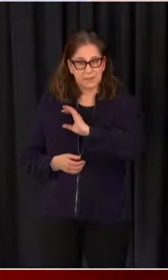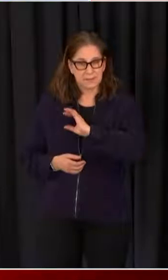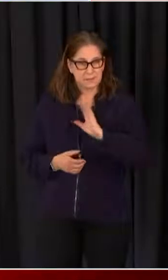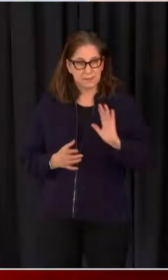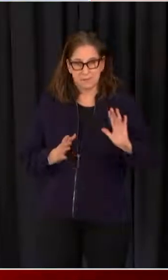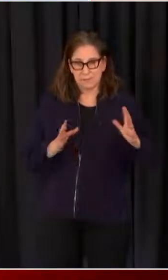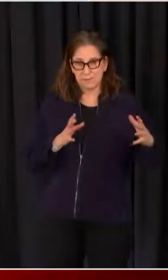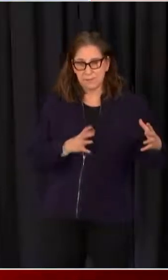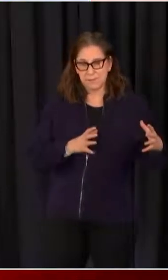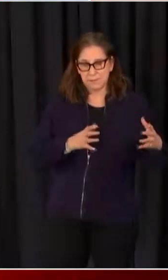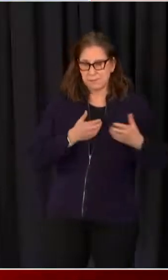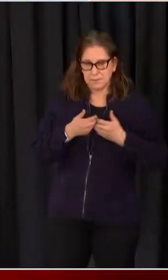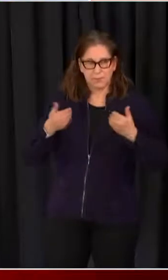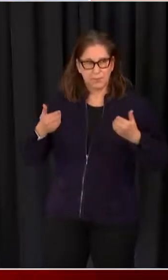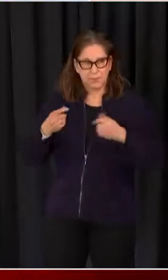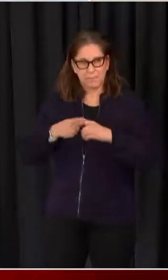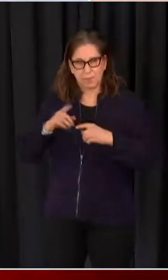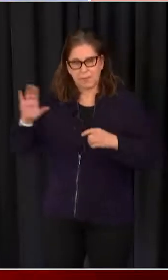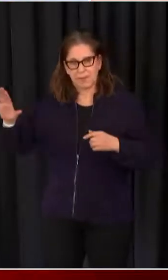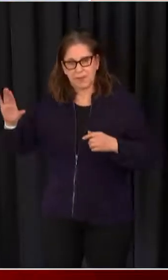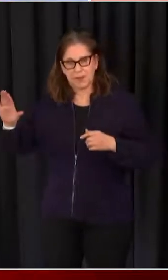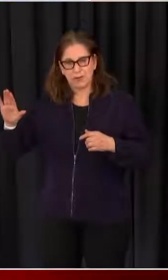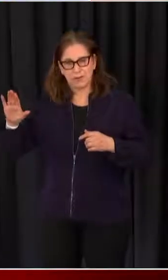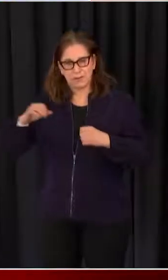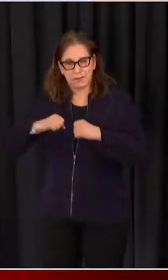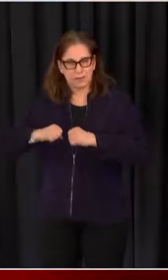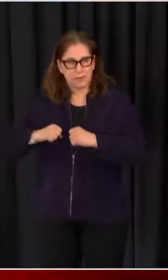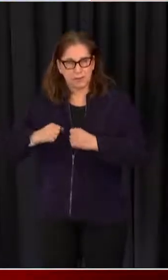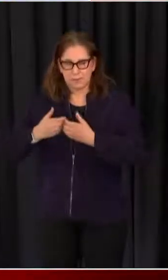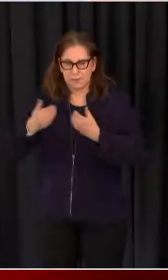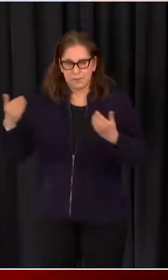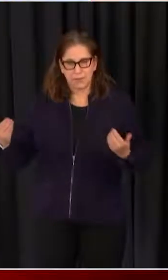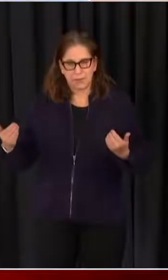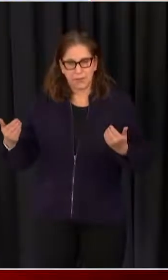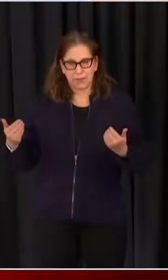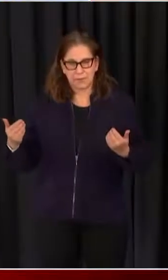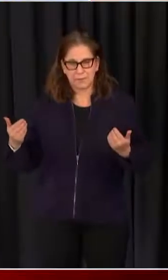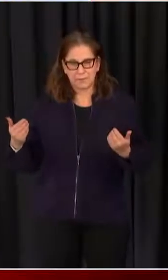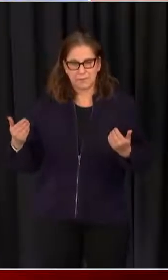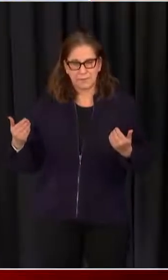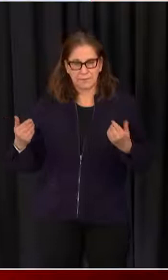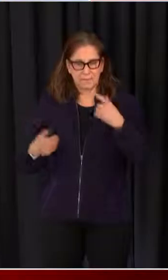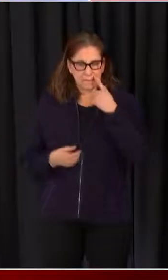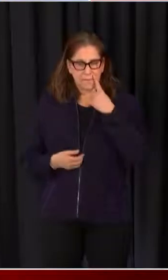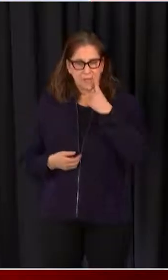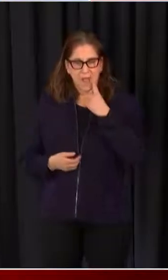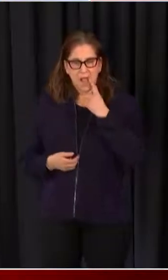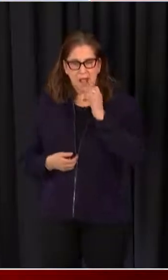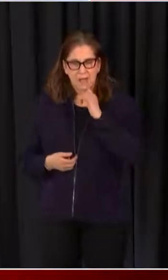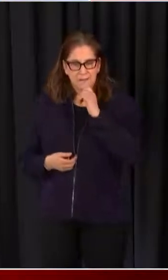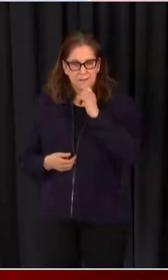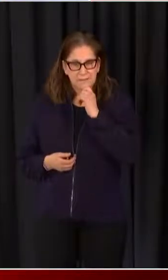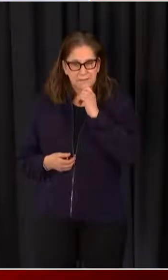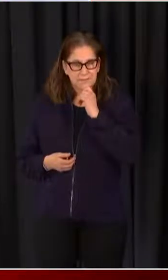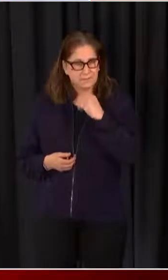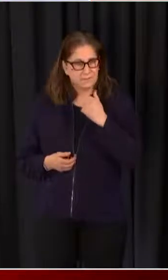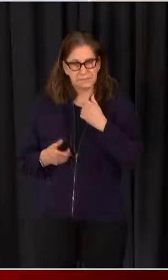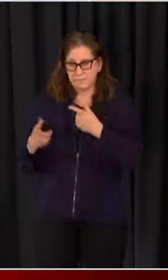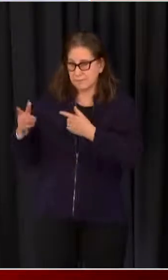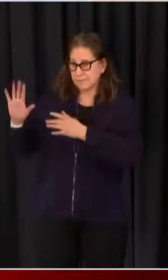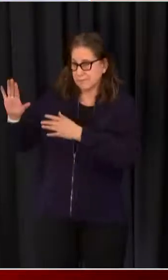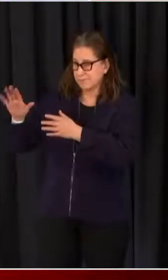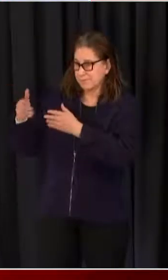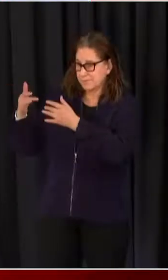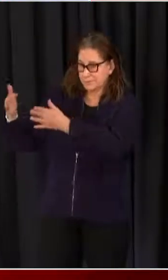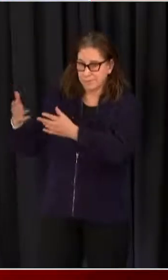our police departments in the region should think about how to go it alone. That's why